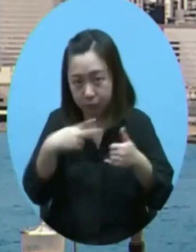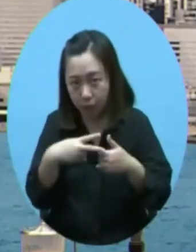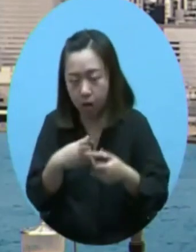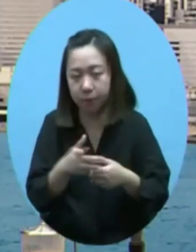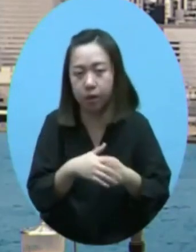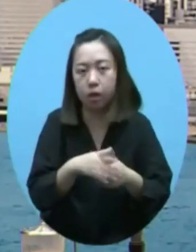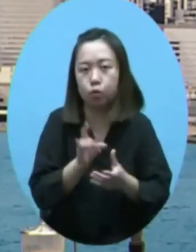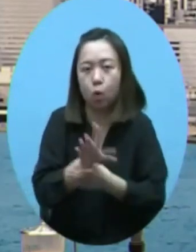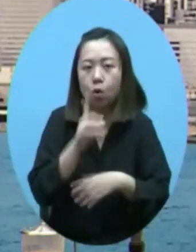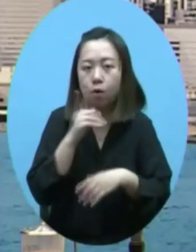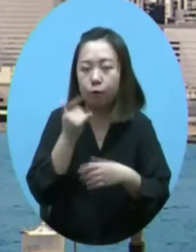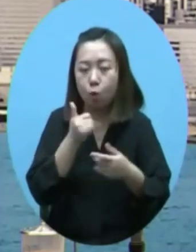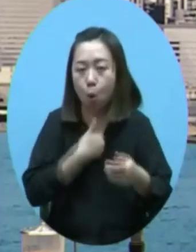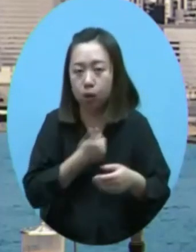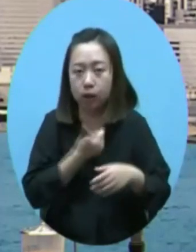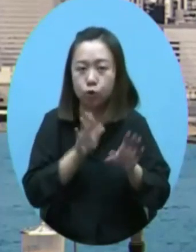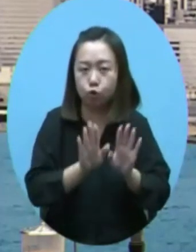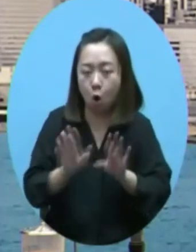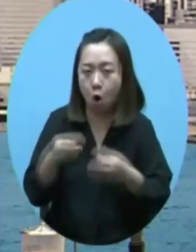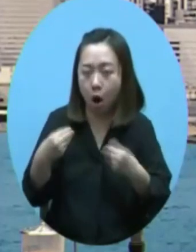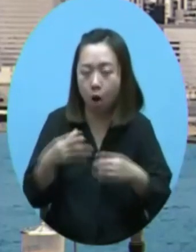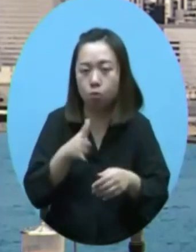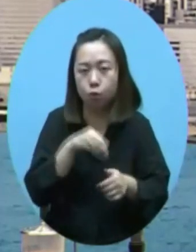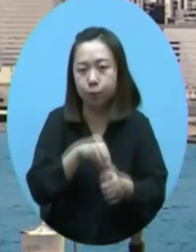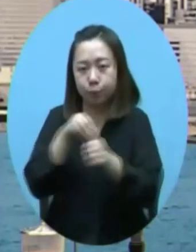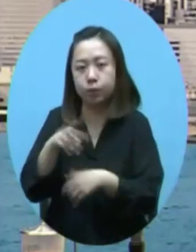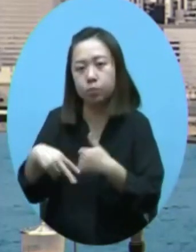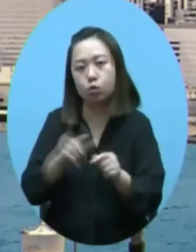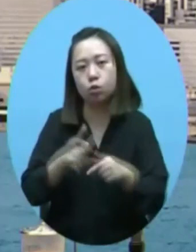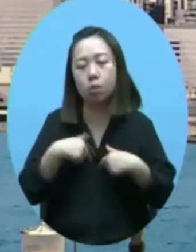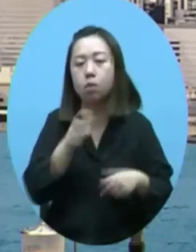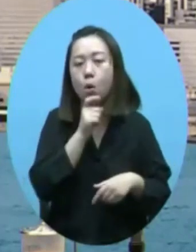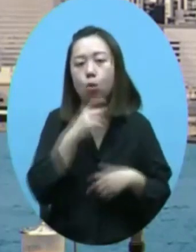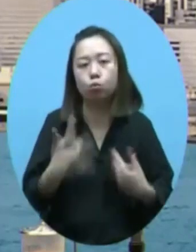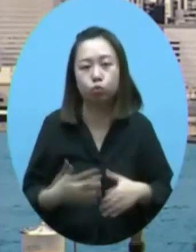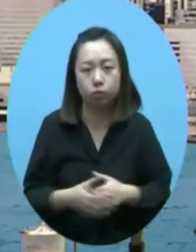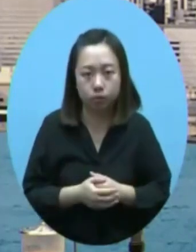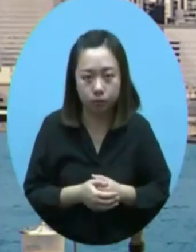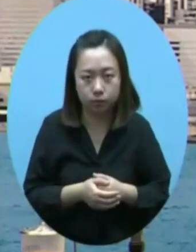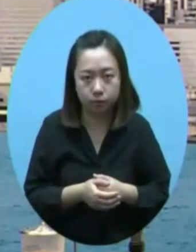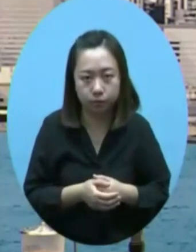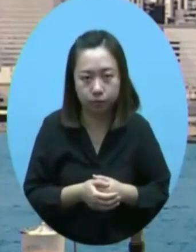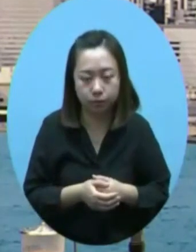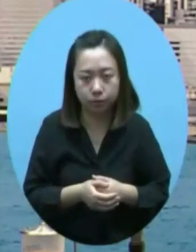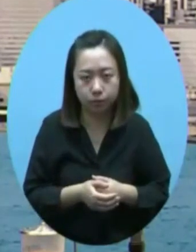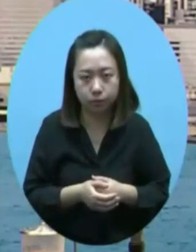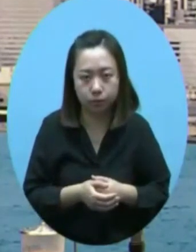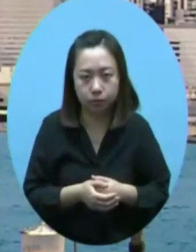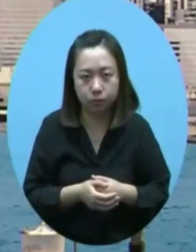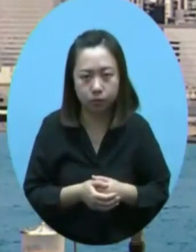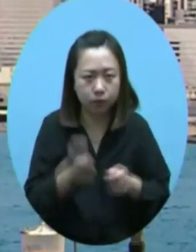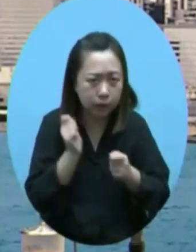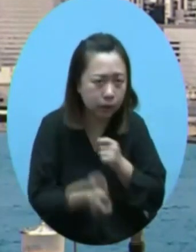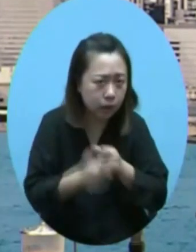the instructors and the teaching aides, we'll already have sent them to quarantine centers.